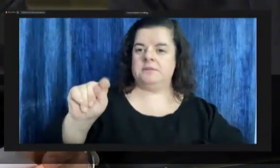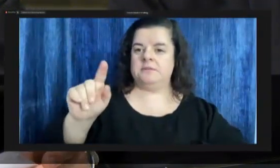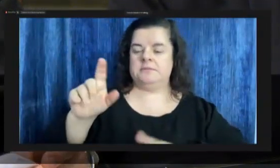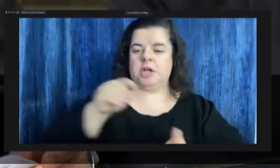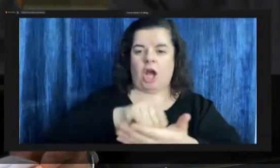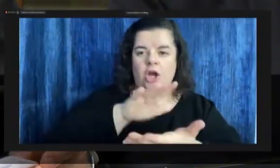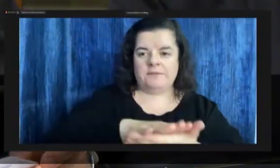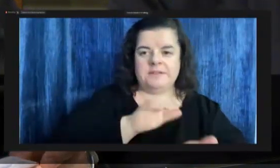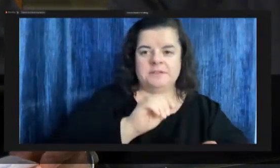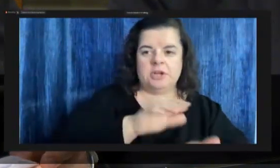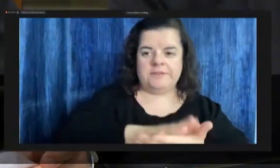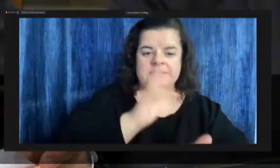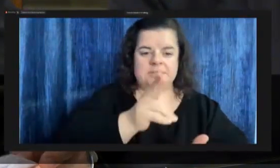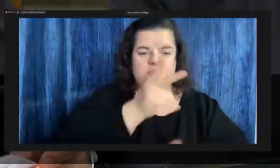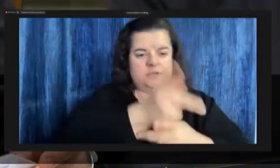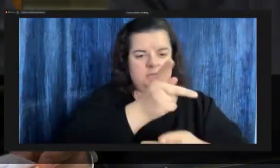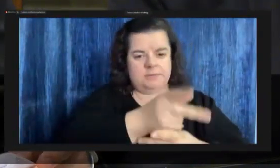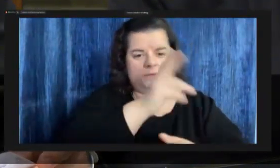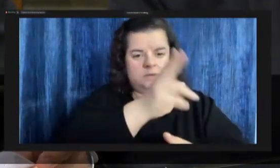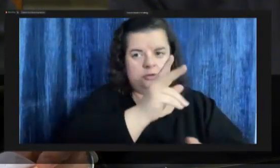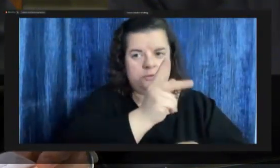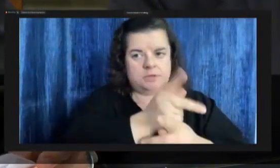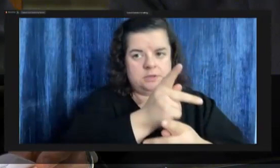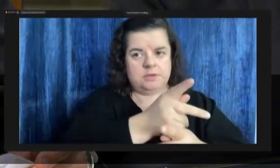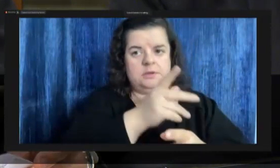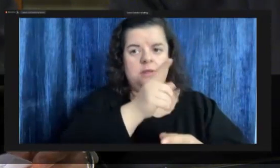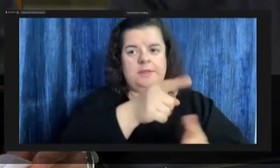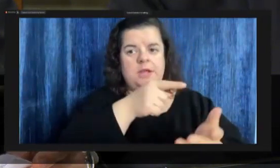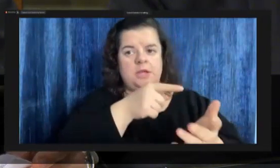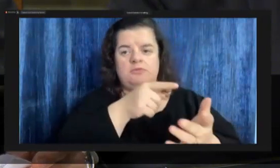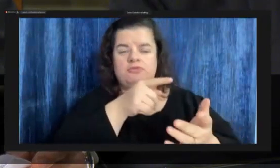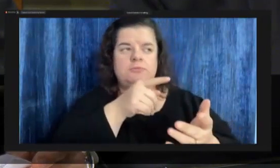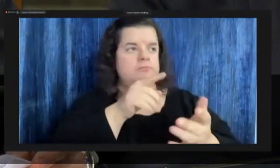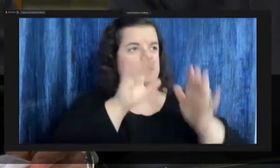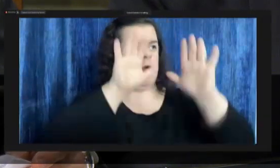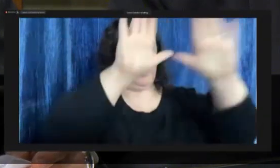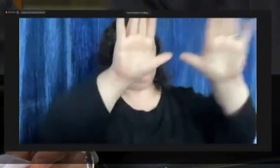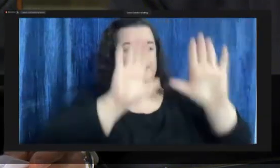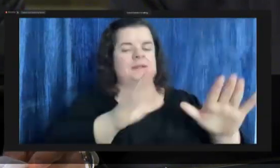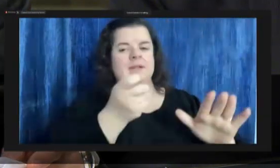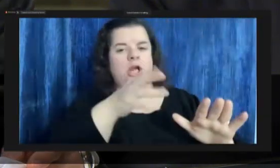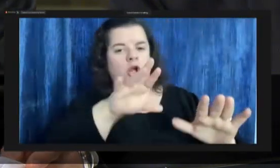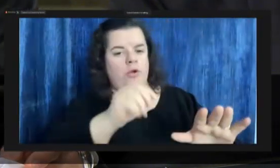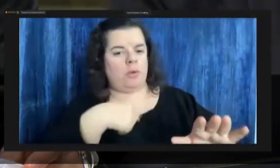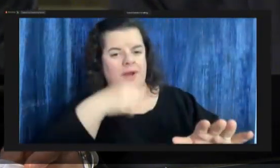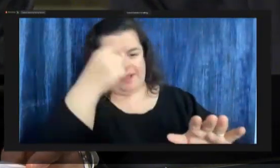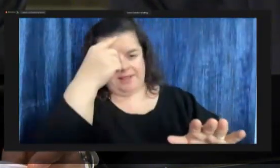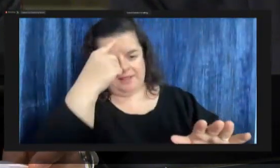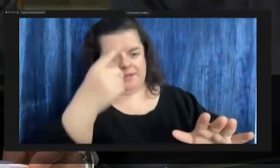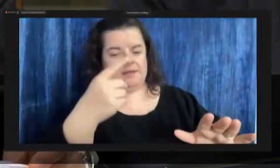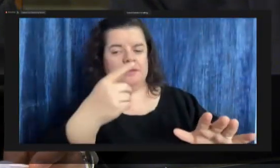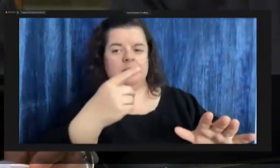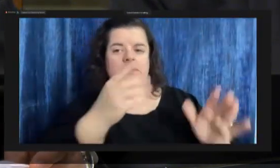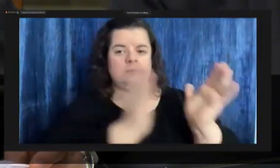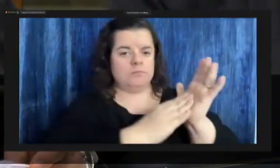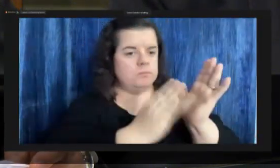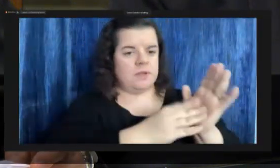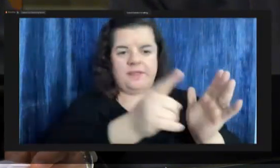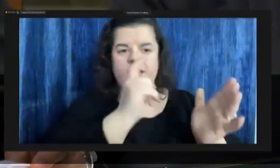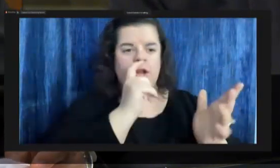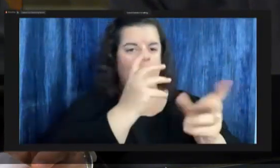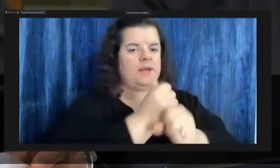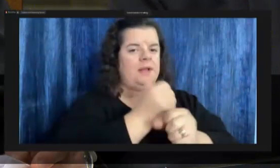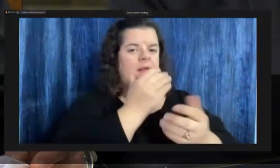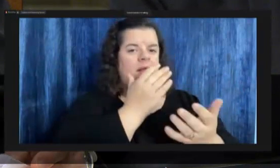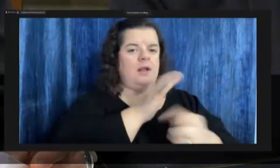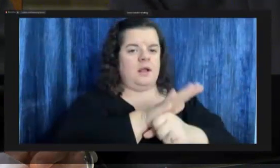too. They're a pair of unsung heroes that I don't think get the kudos that they deserve for